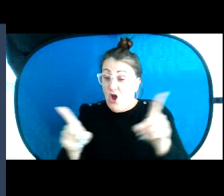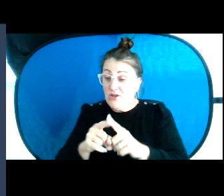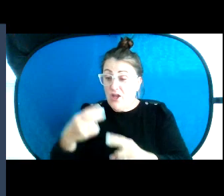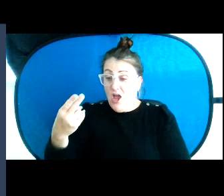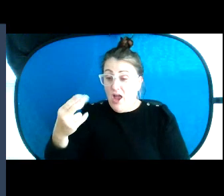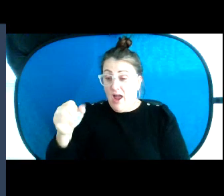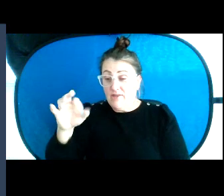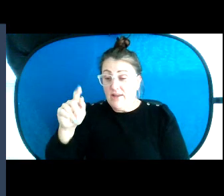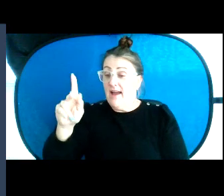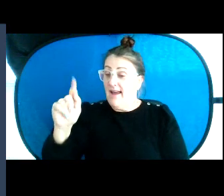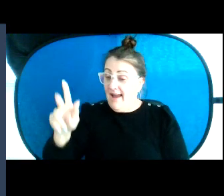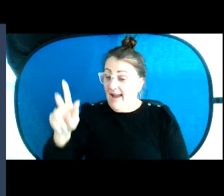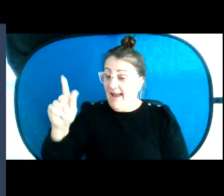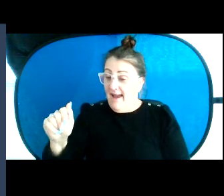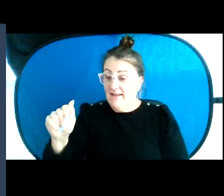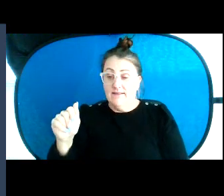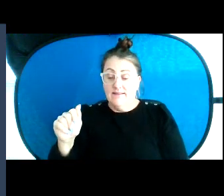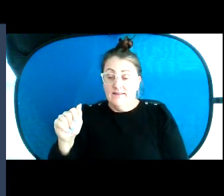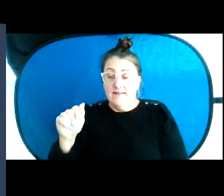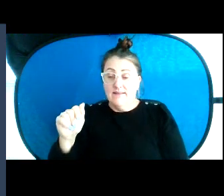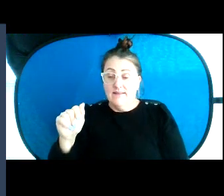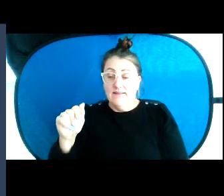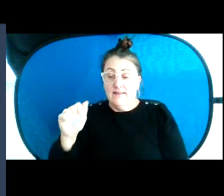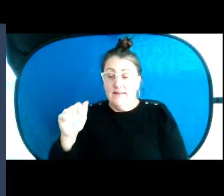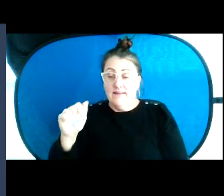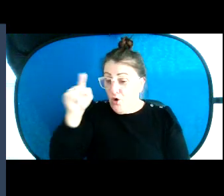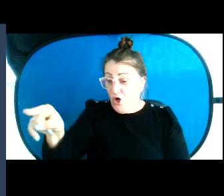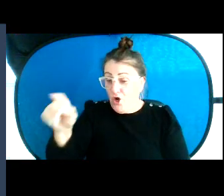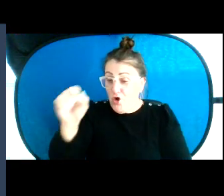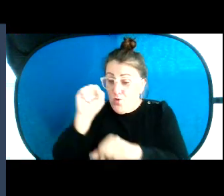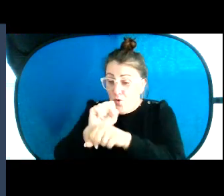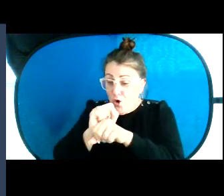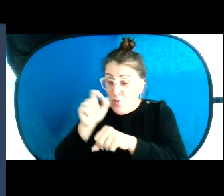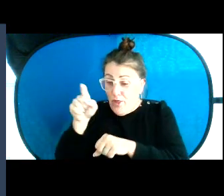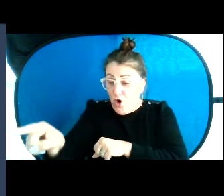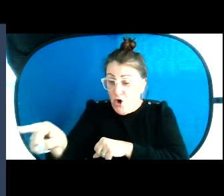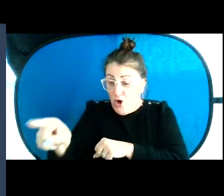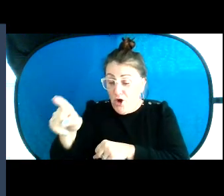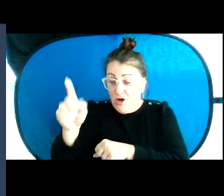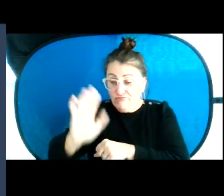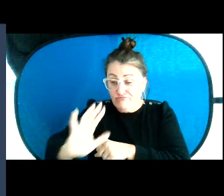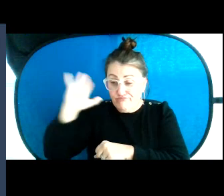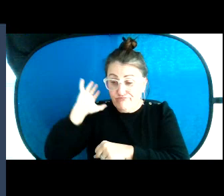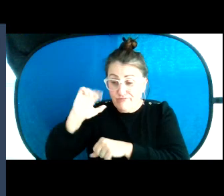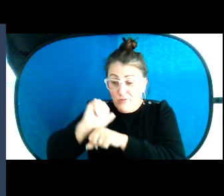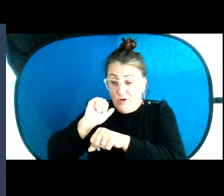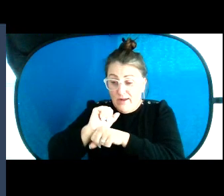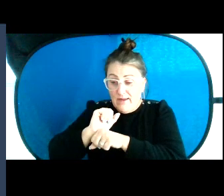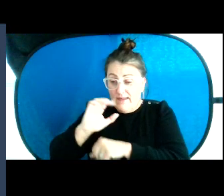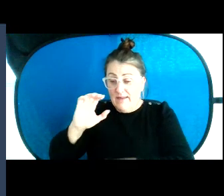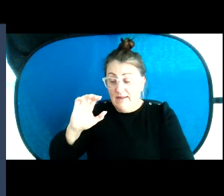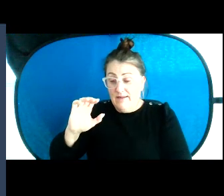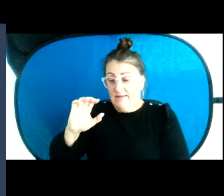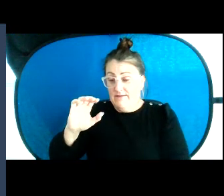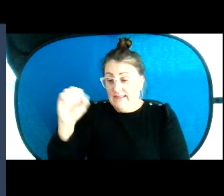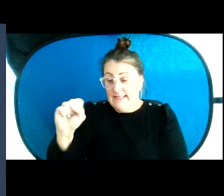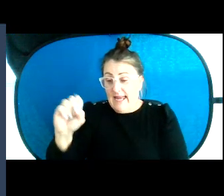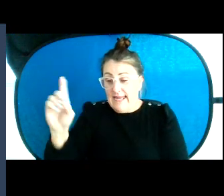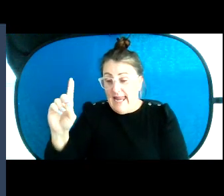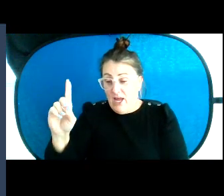Kaka. I know her and have worked with her when she was working for the city of San Diego under the office